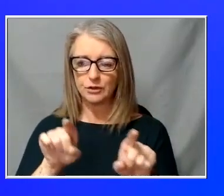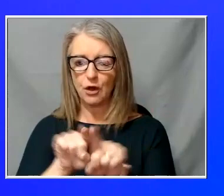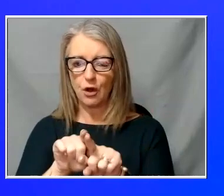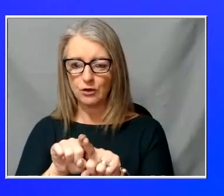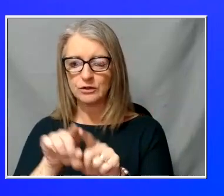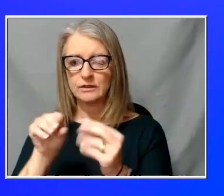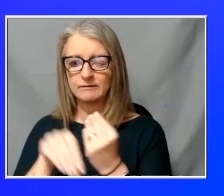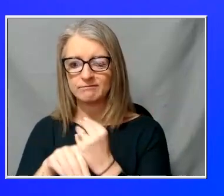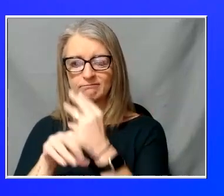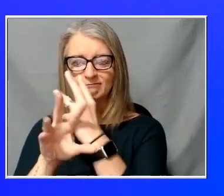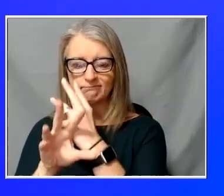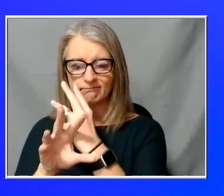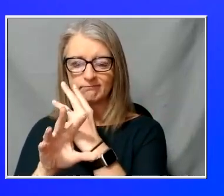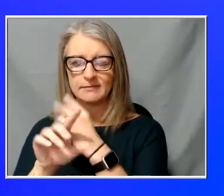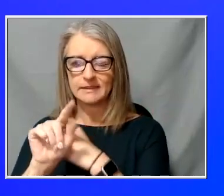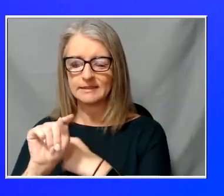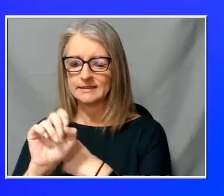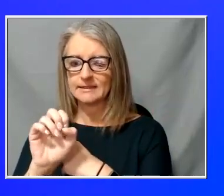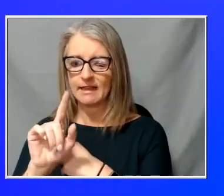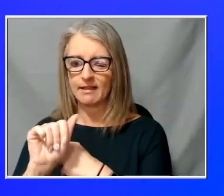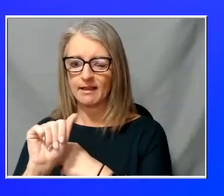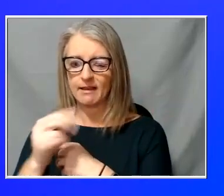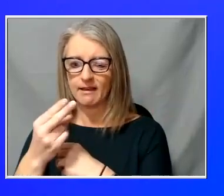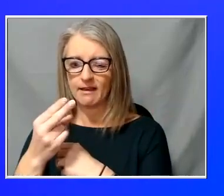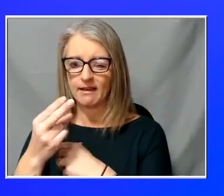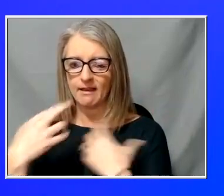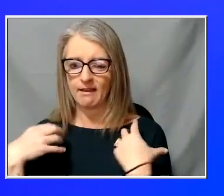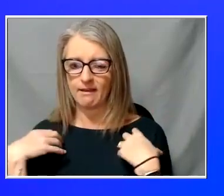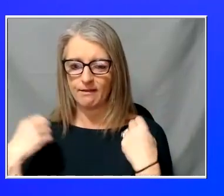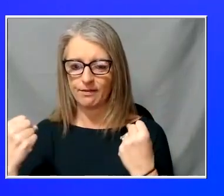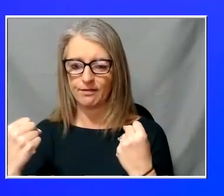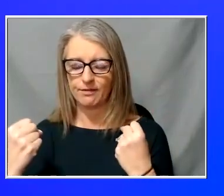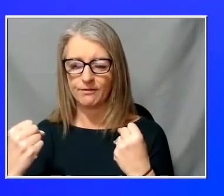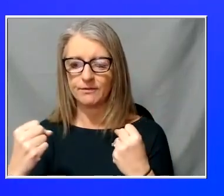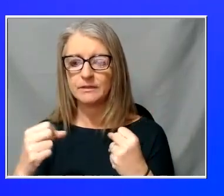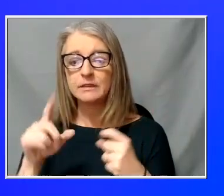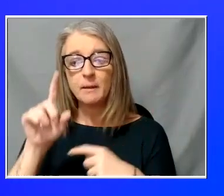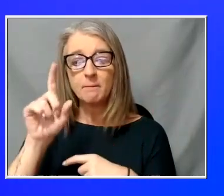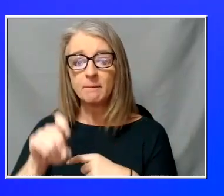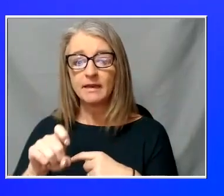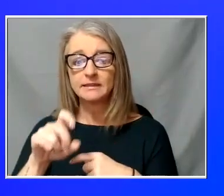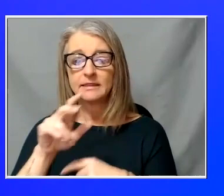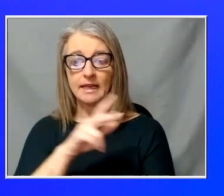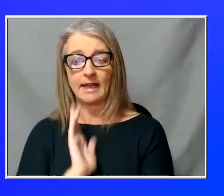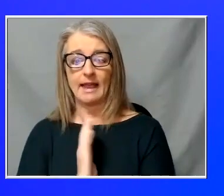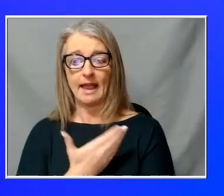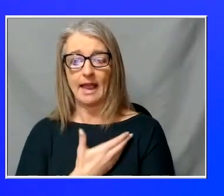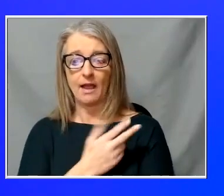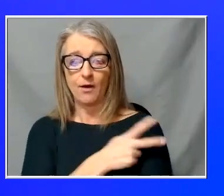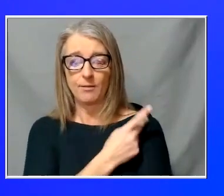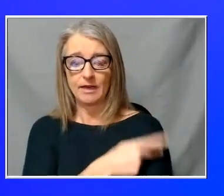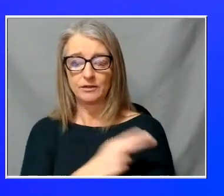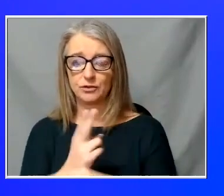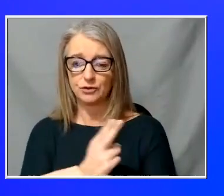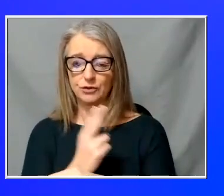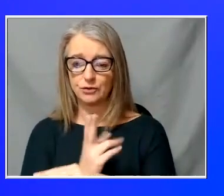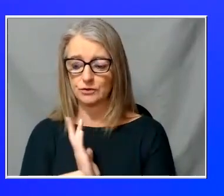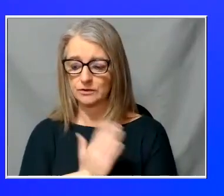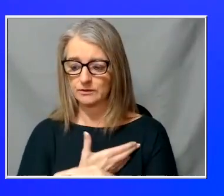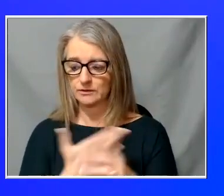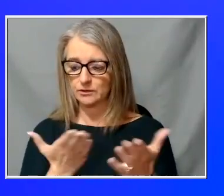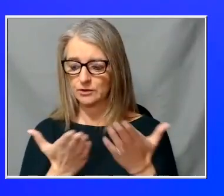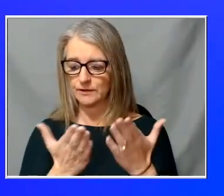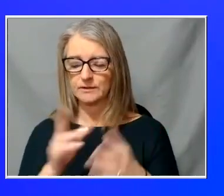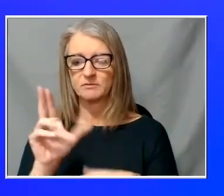telehealth. And to answer your question that do you have to be our patient to utilize our service?